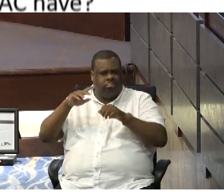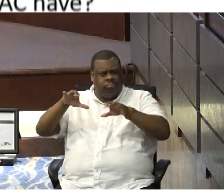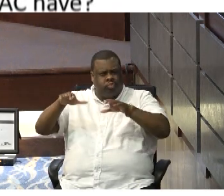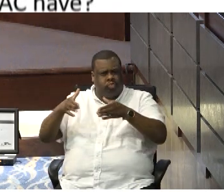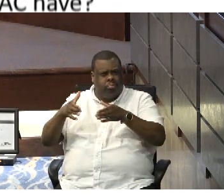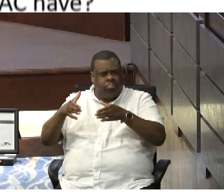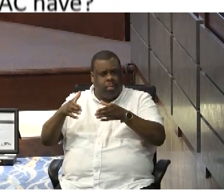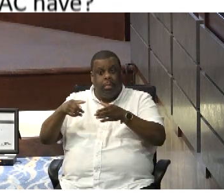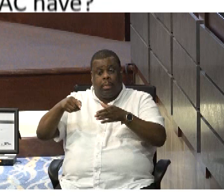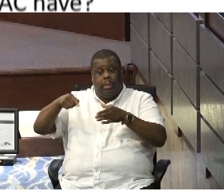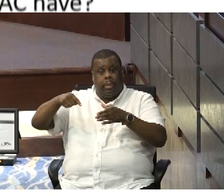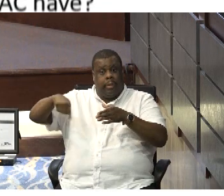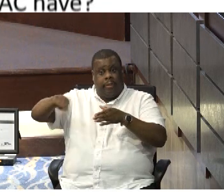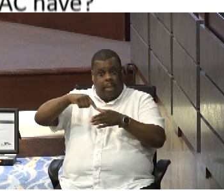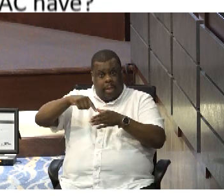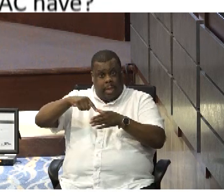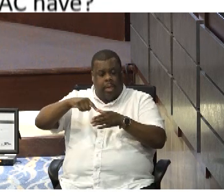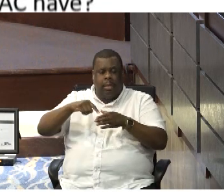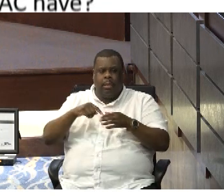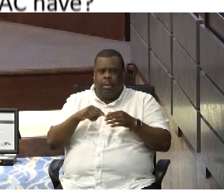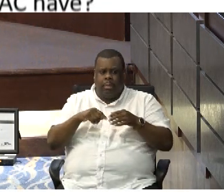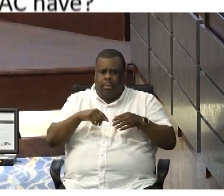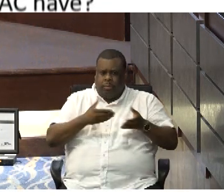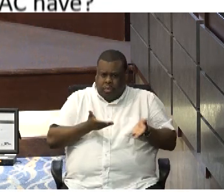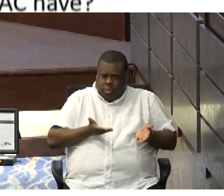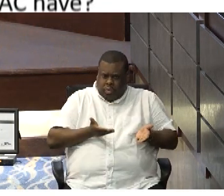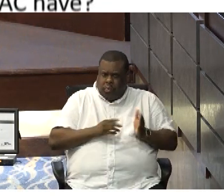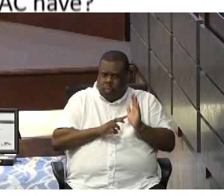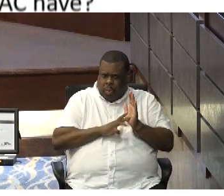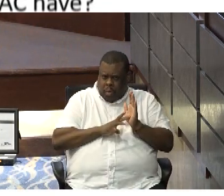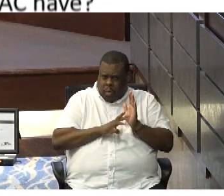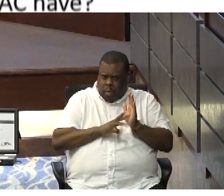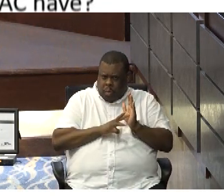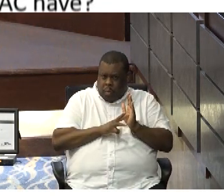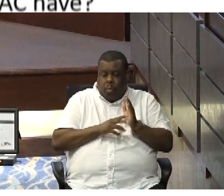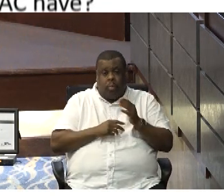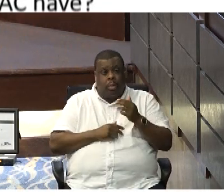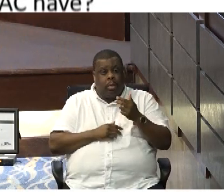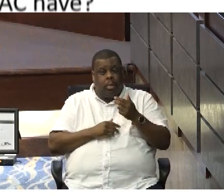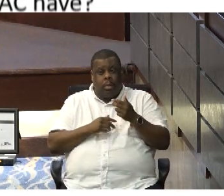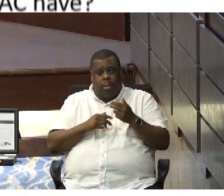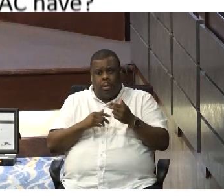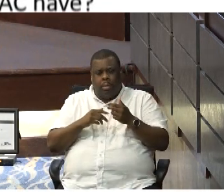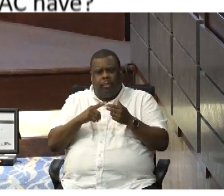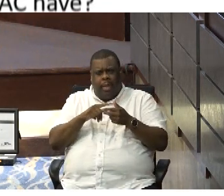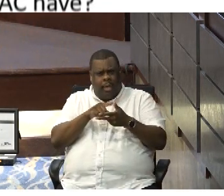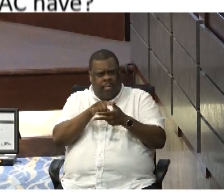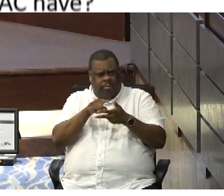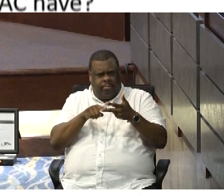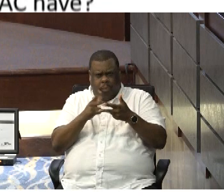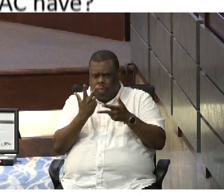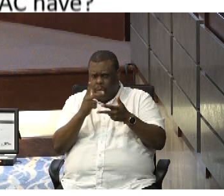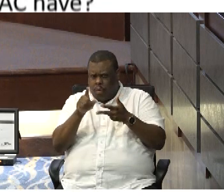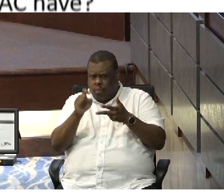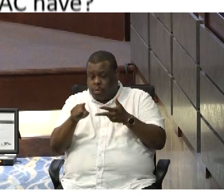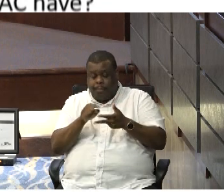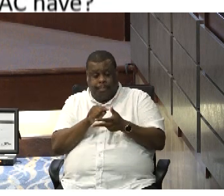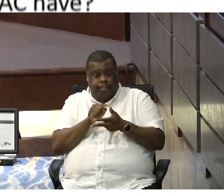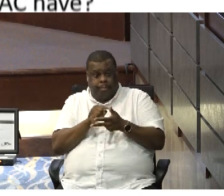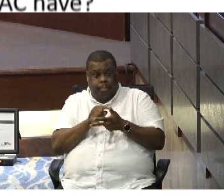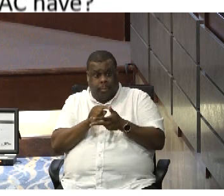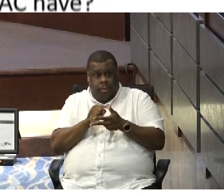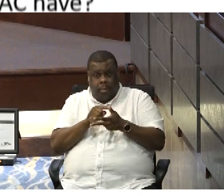commissioned by City of Waco to look at three questions. So firstly, is it feasible to build and sustain